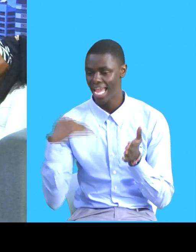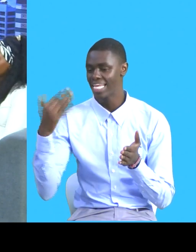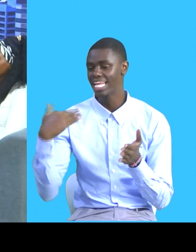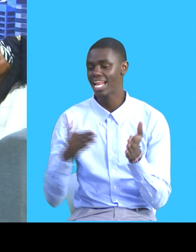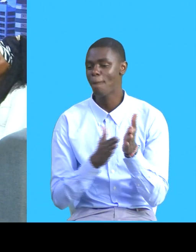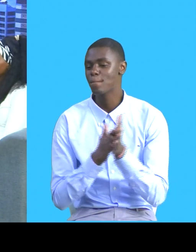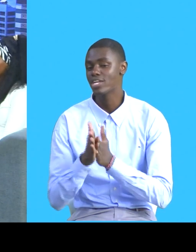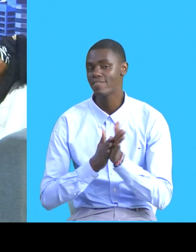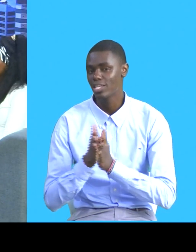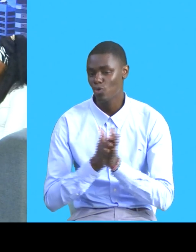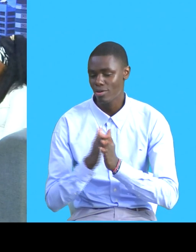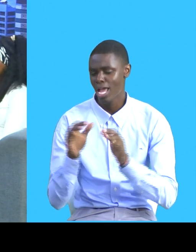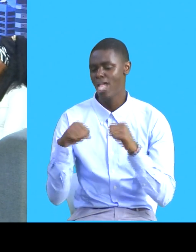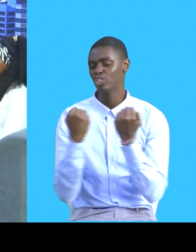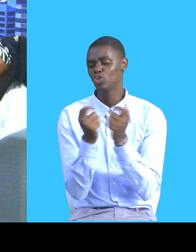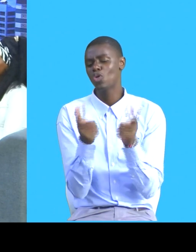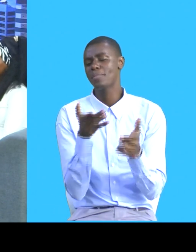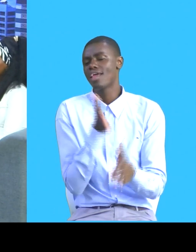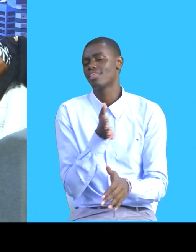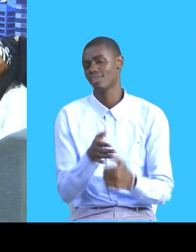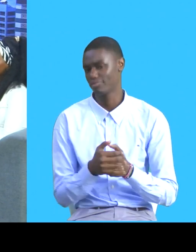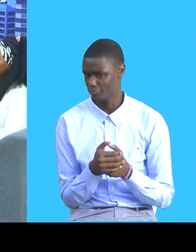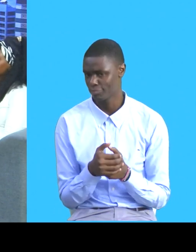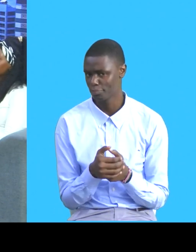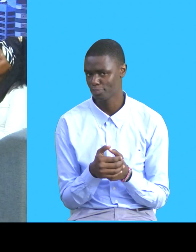motivations in the social media,